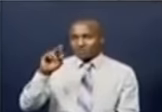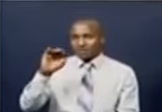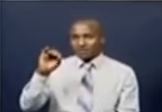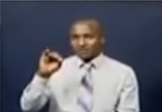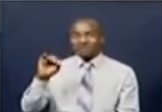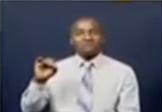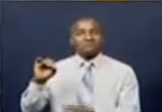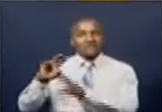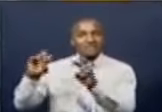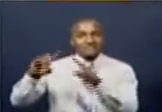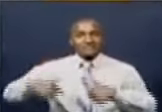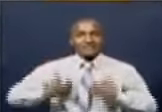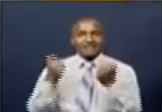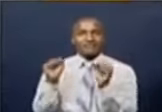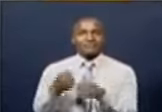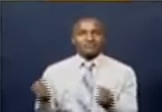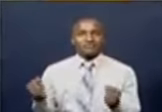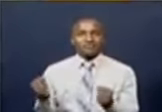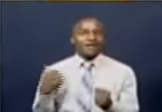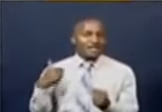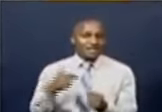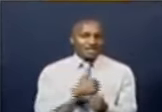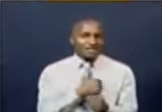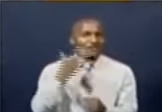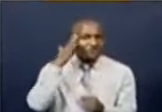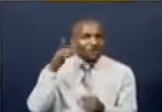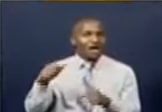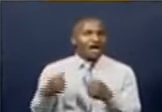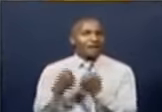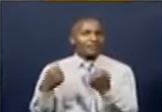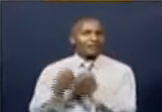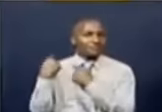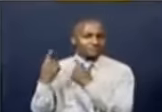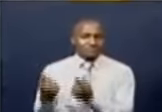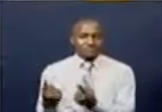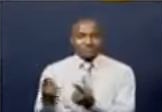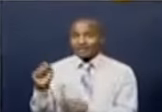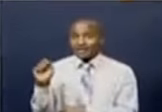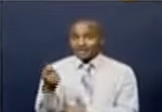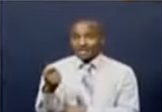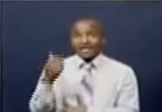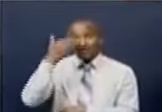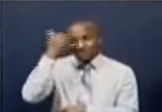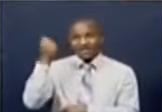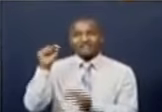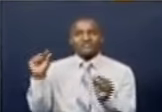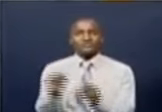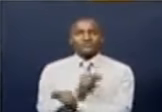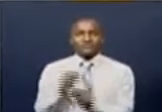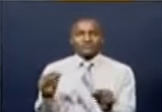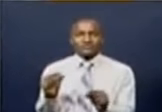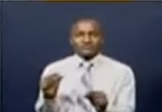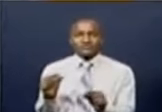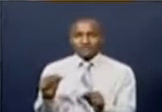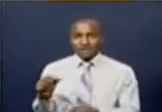himself. Yeah. And we are used to this. And the Kenyans, we've got a very sharp forgetting curve, mm-hmm, that an inquiry will be